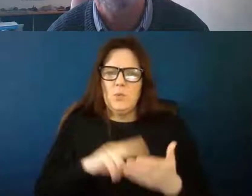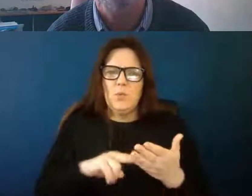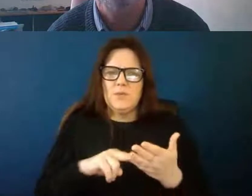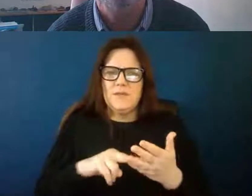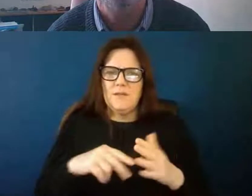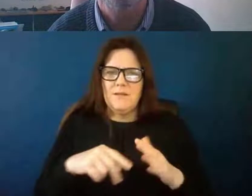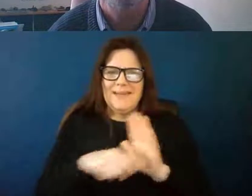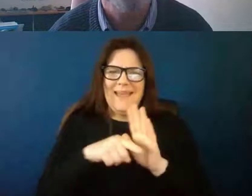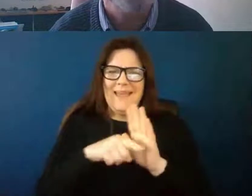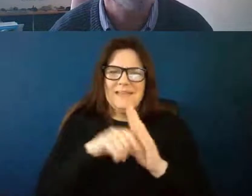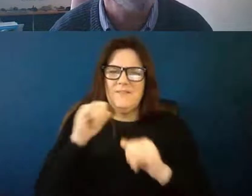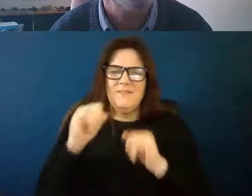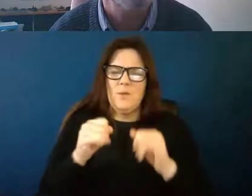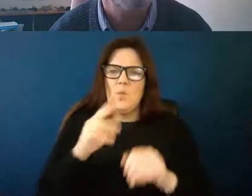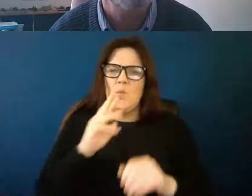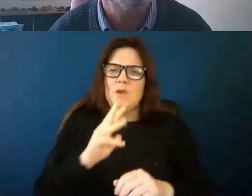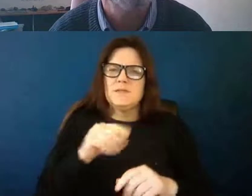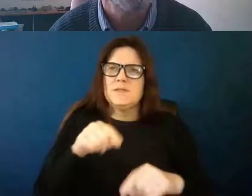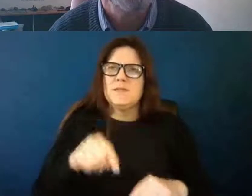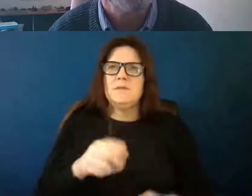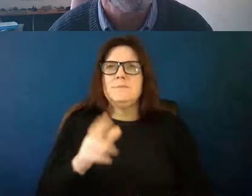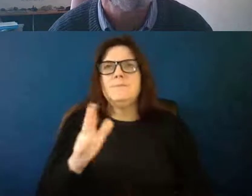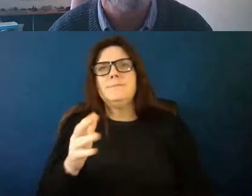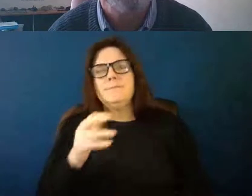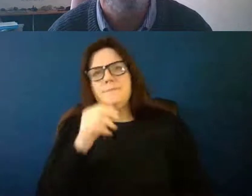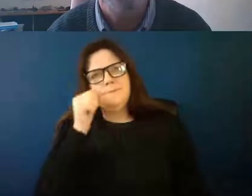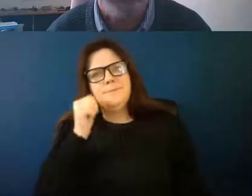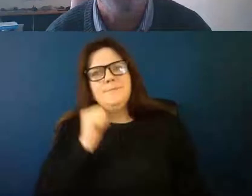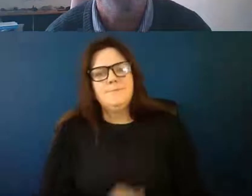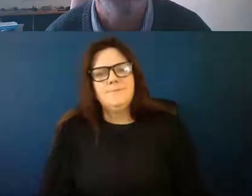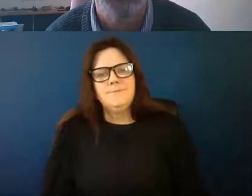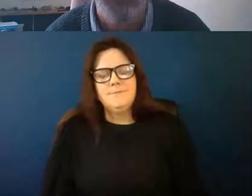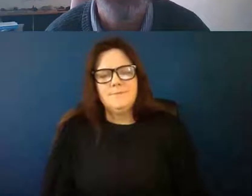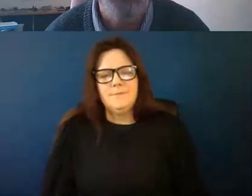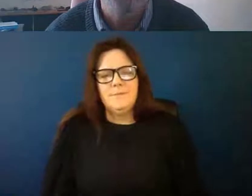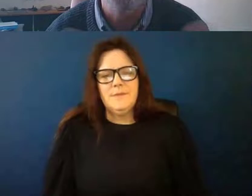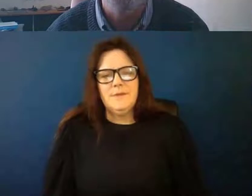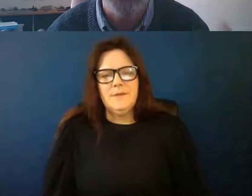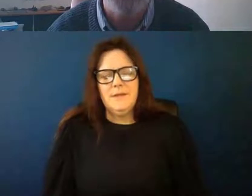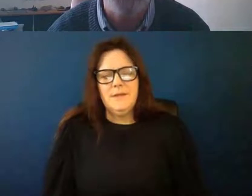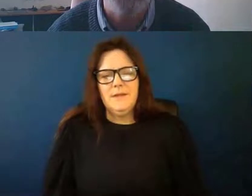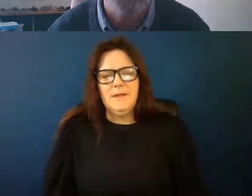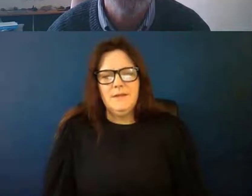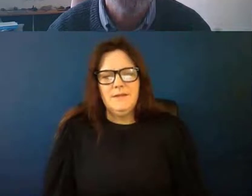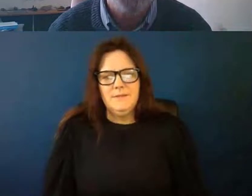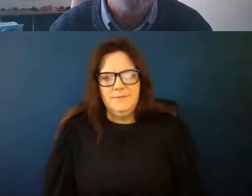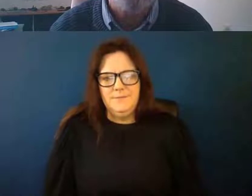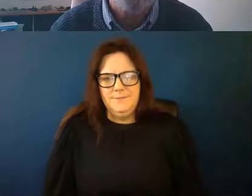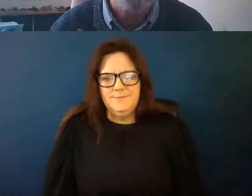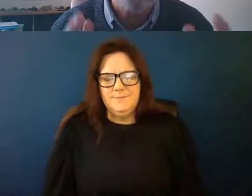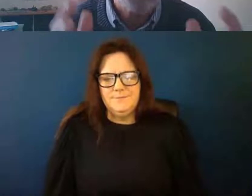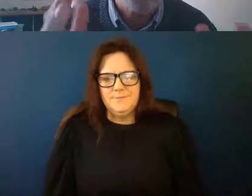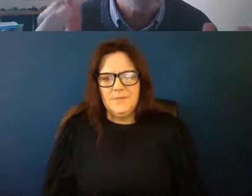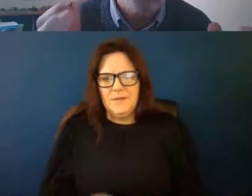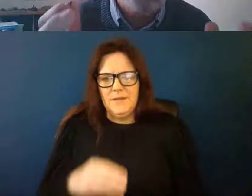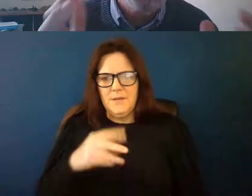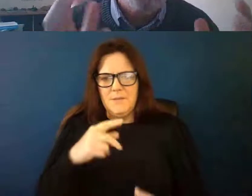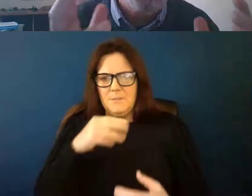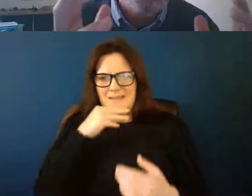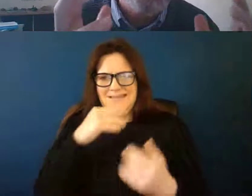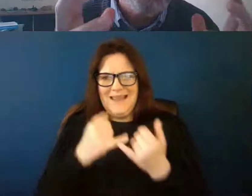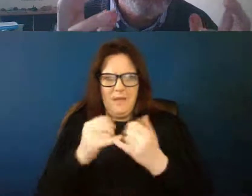pejorative words here, like scattergun. It will be a scattergun kind of approach, but